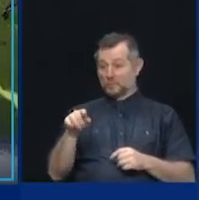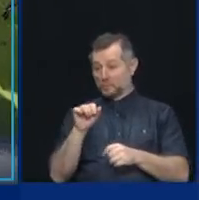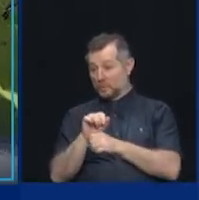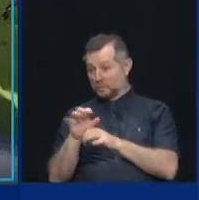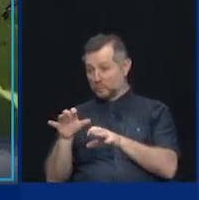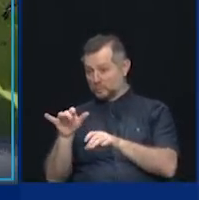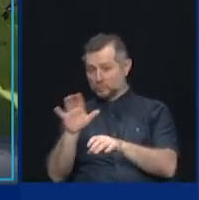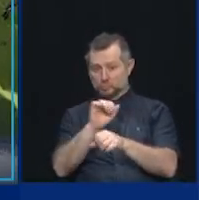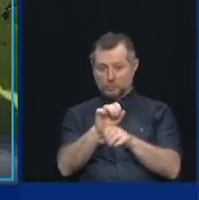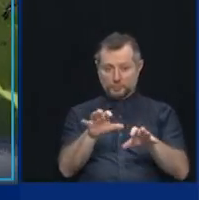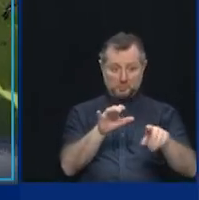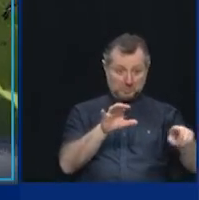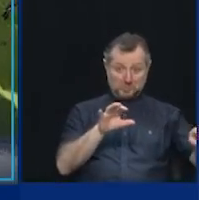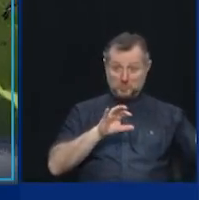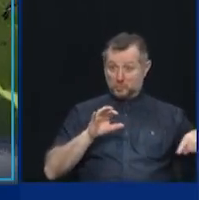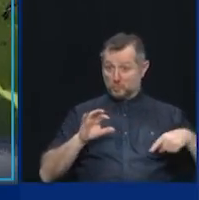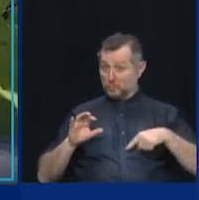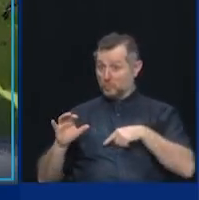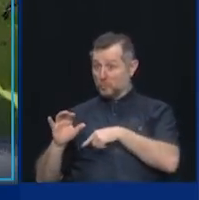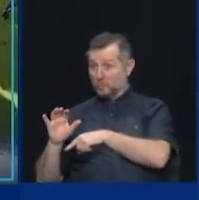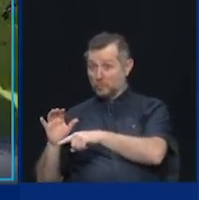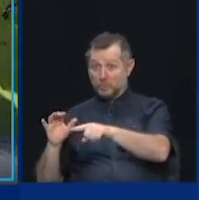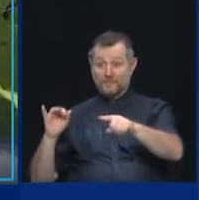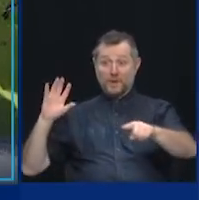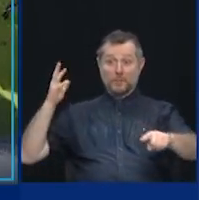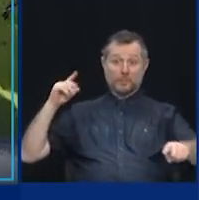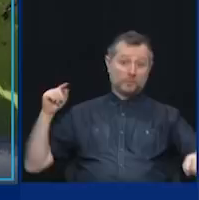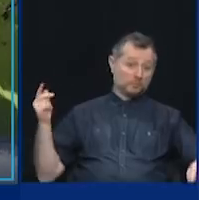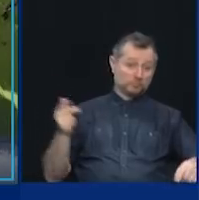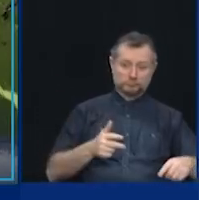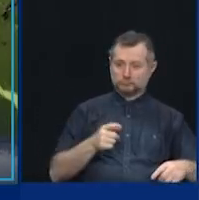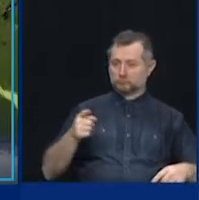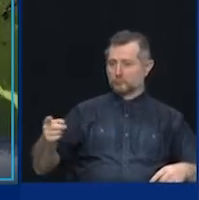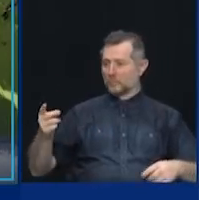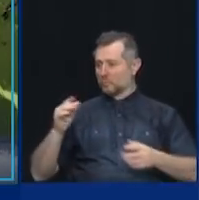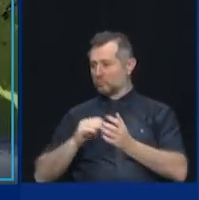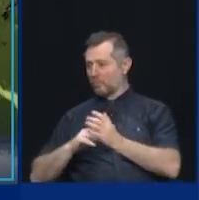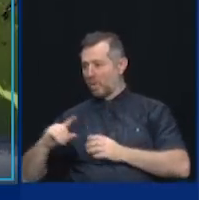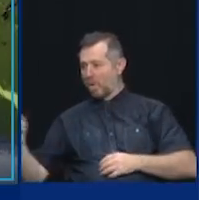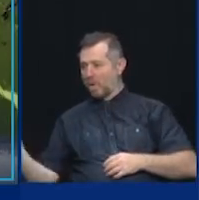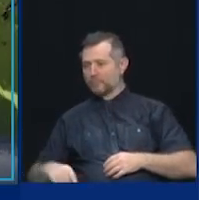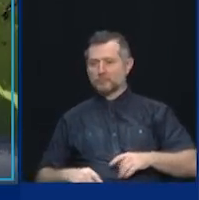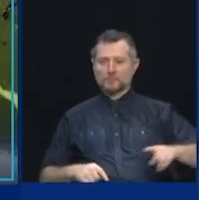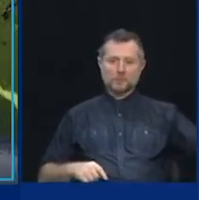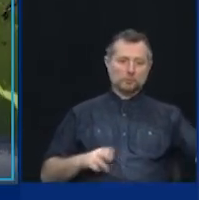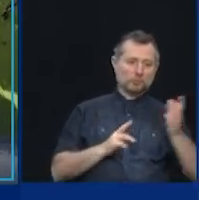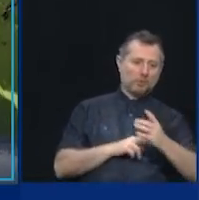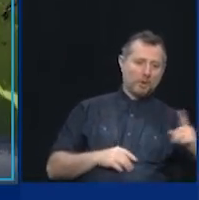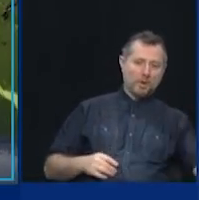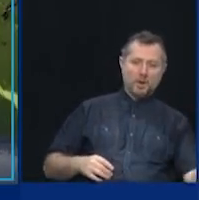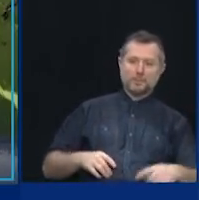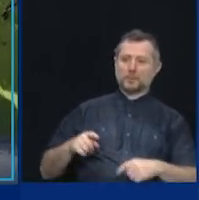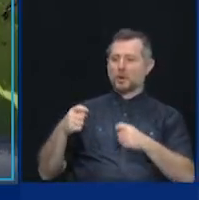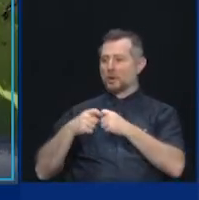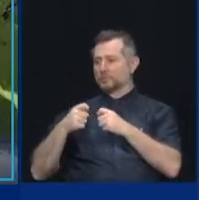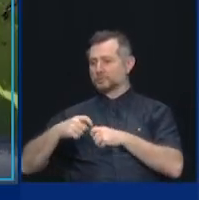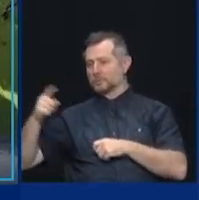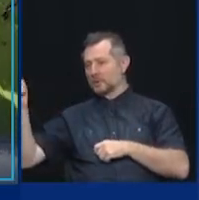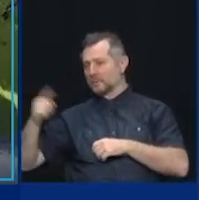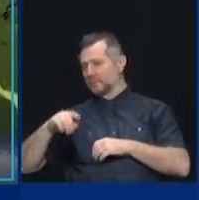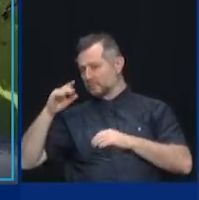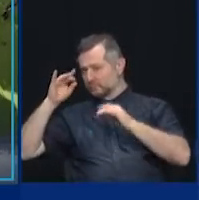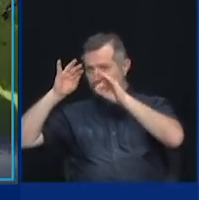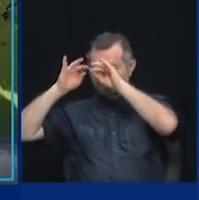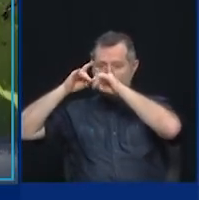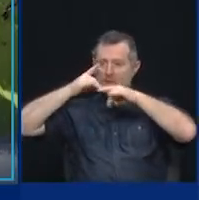works if the ambulance shows up, and if the doctor shows up, and if the nurse shows up, and if the utility worker shows up, and if the National Guard shows up.